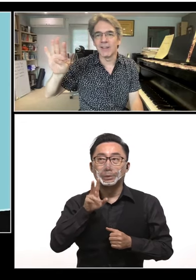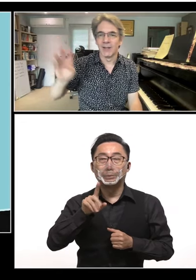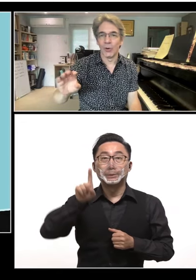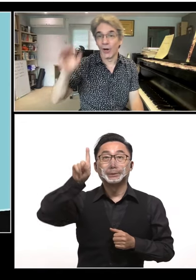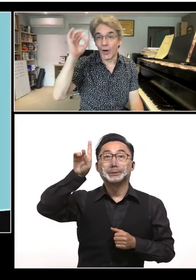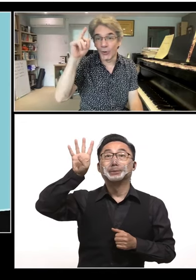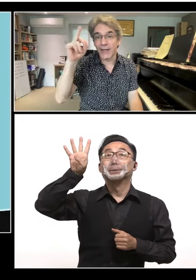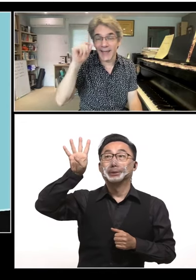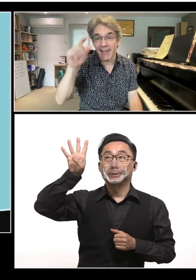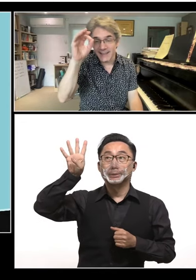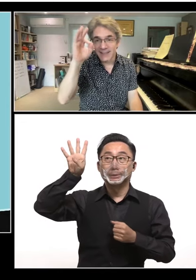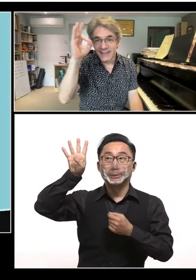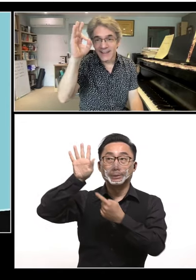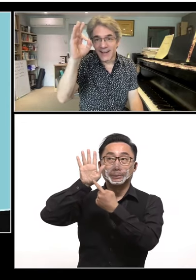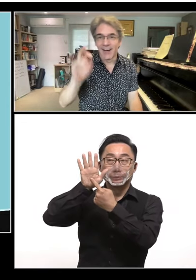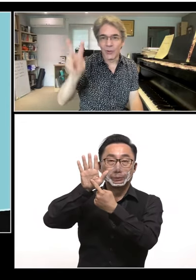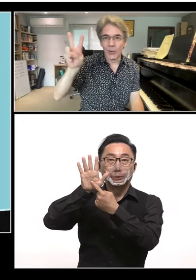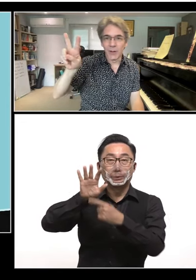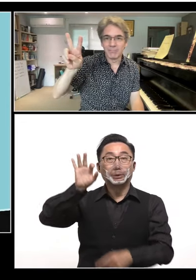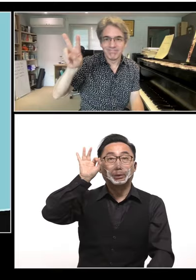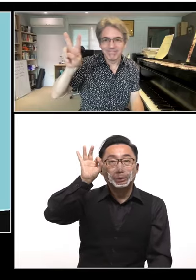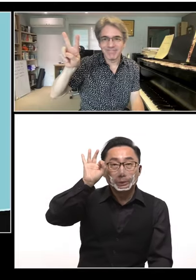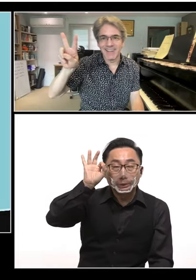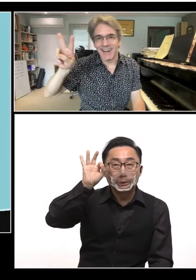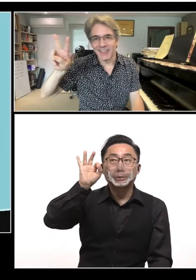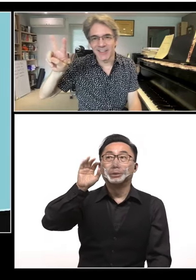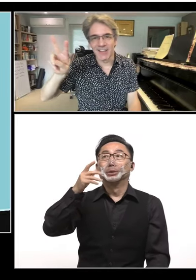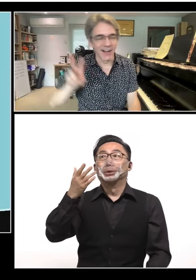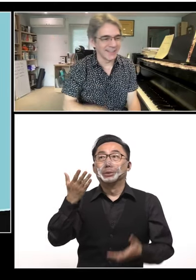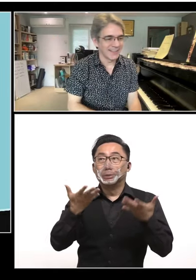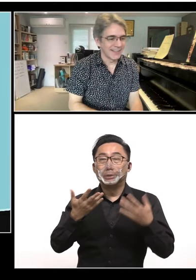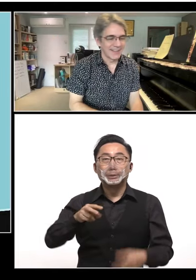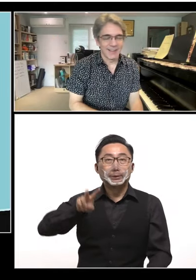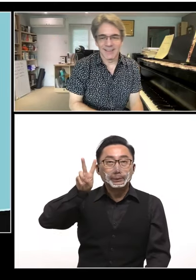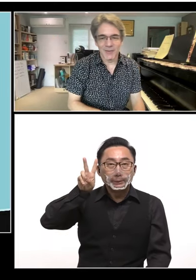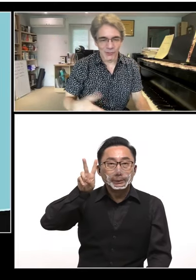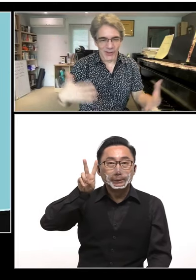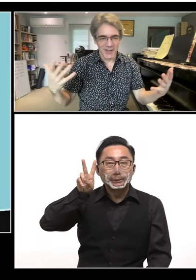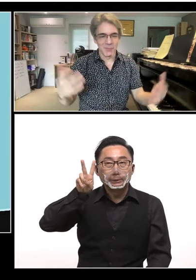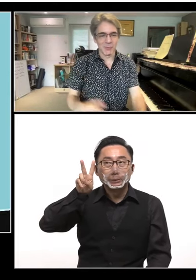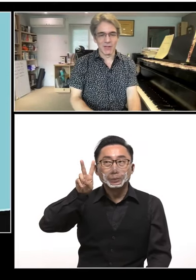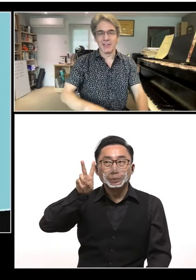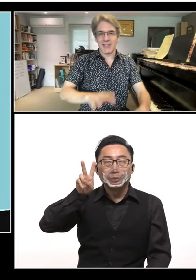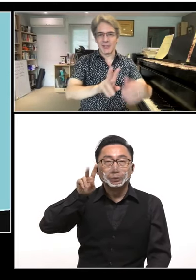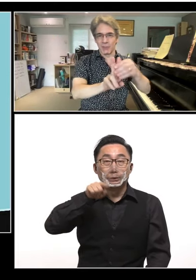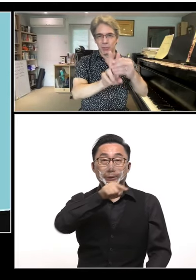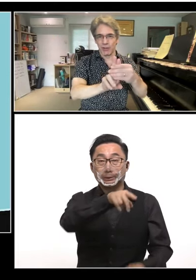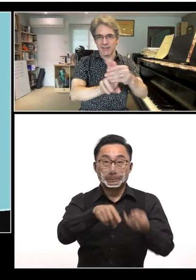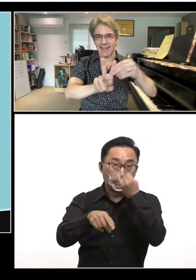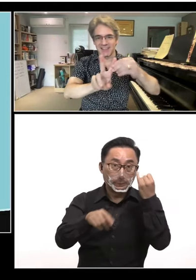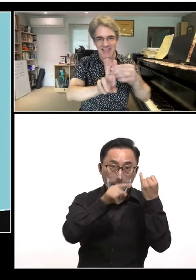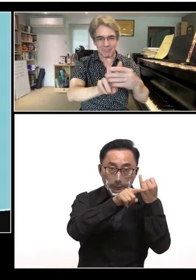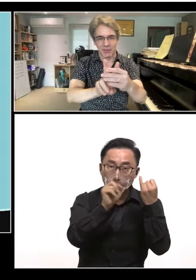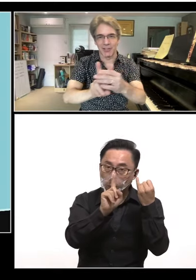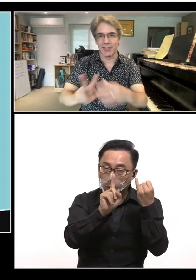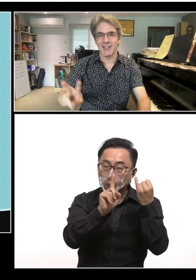1, 2, 3, 4, or okay, or this sign, for him, we could teach him, you put his